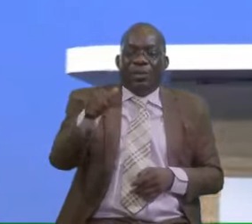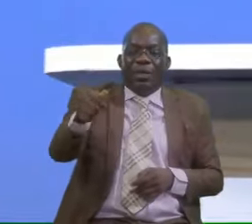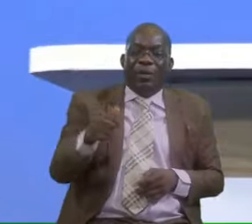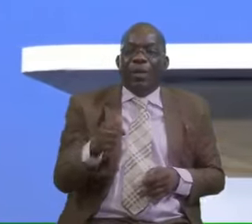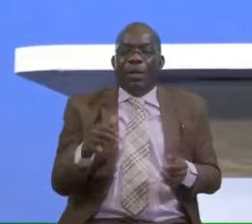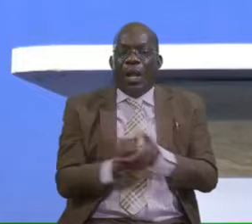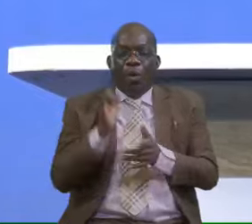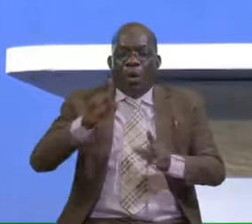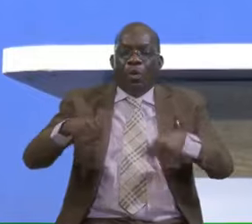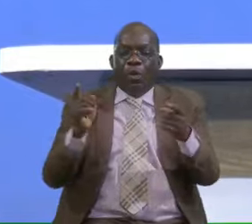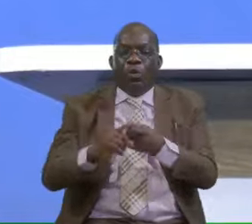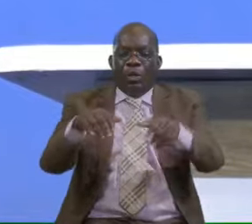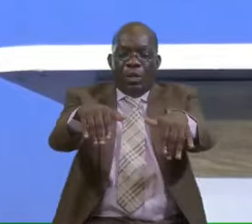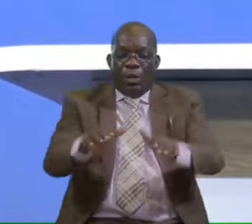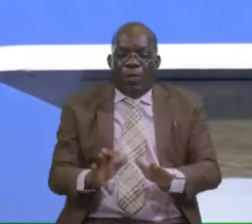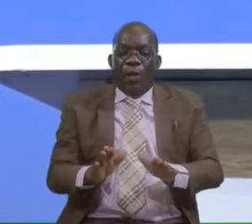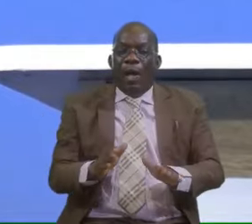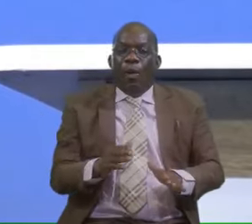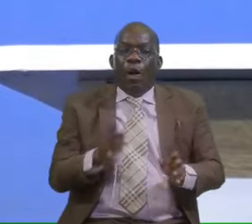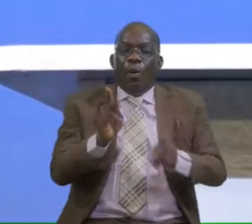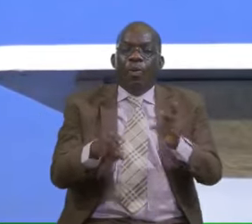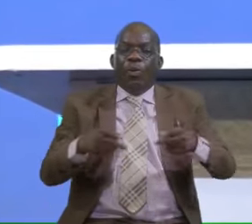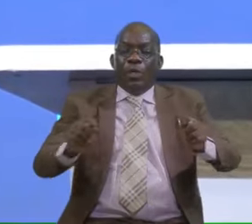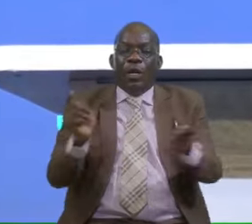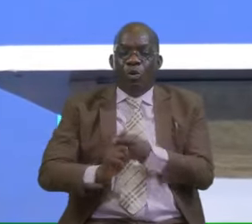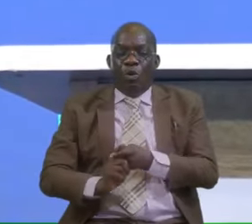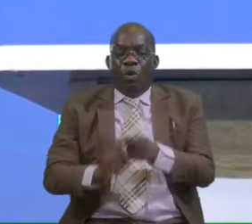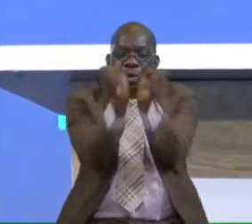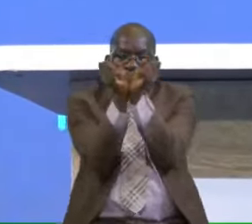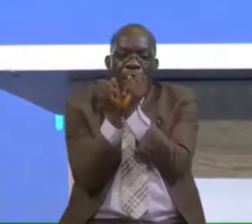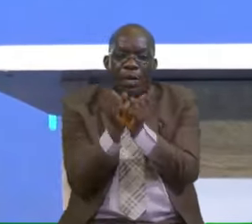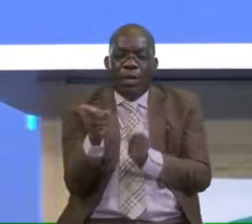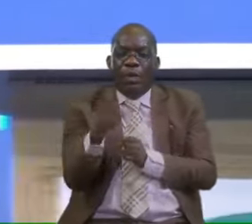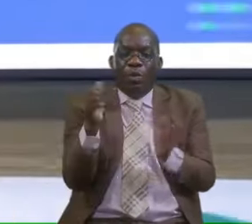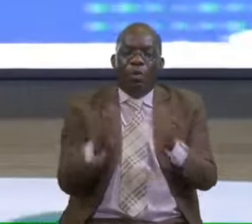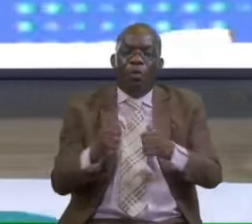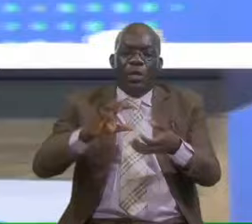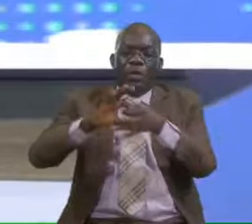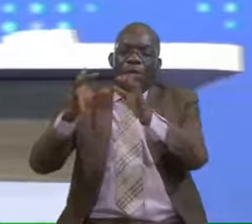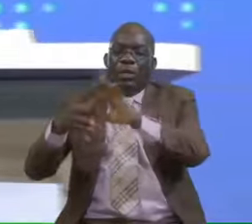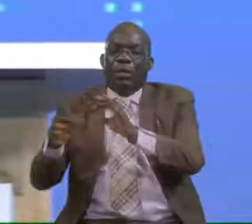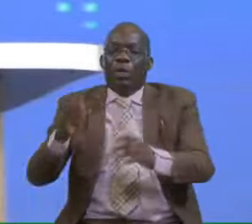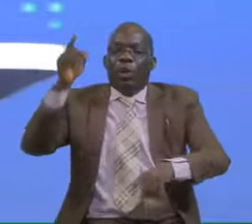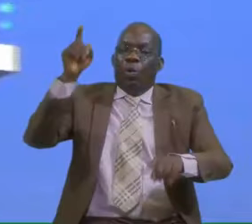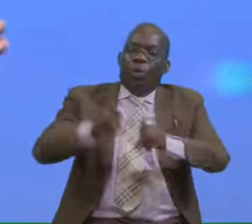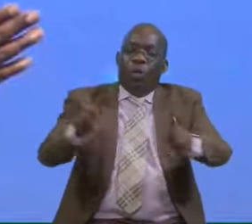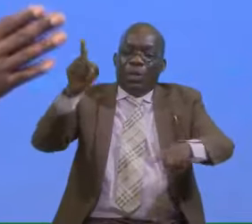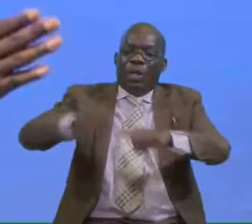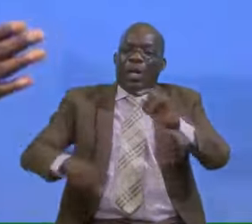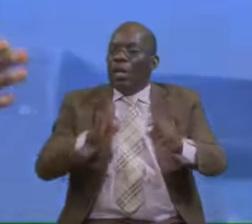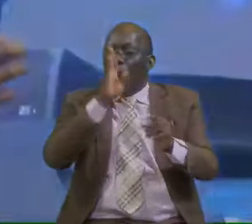people have tried to bind him with chains, but he could not be bound, because that